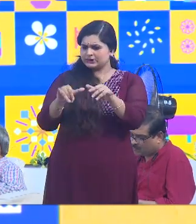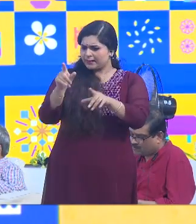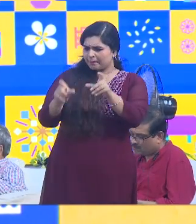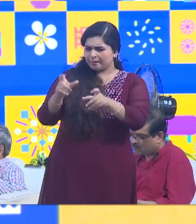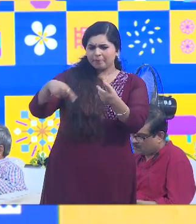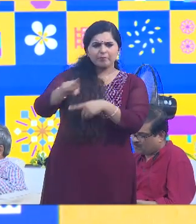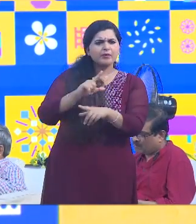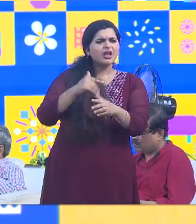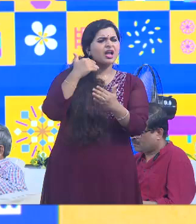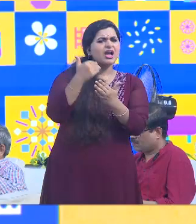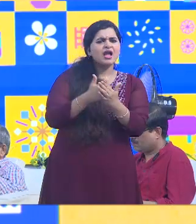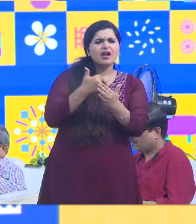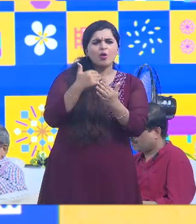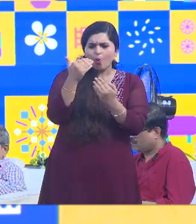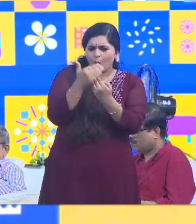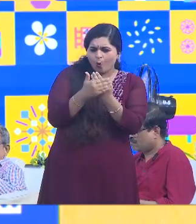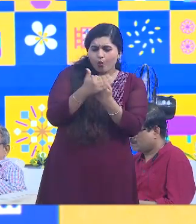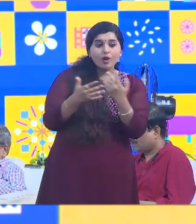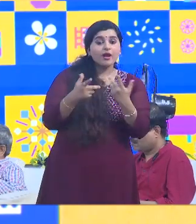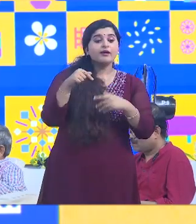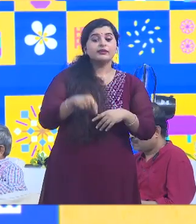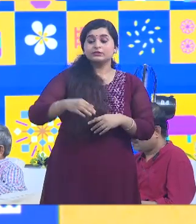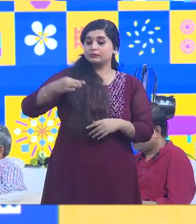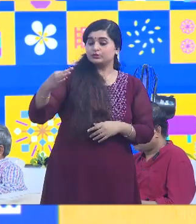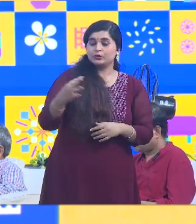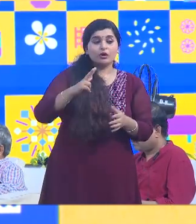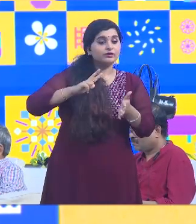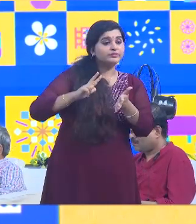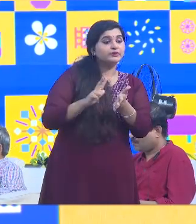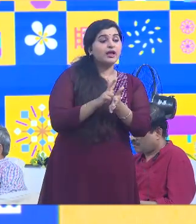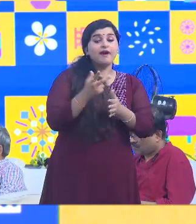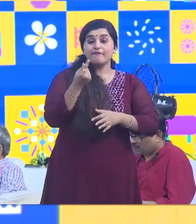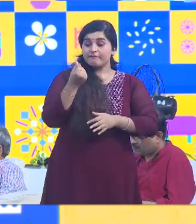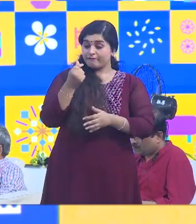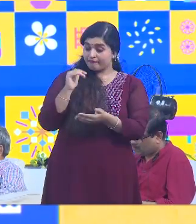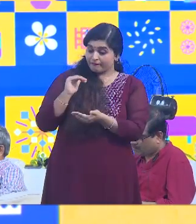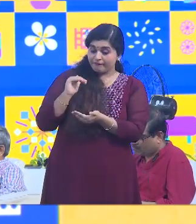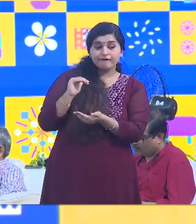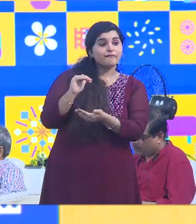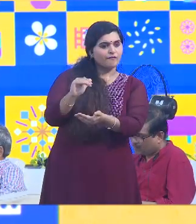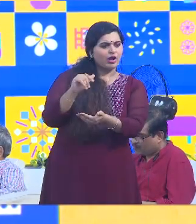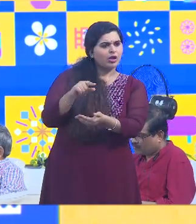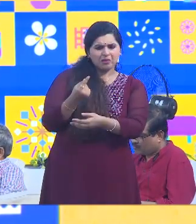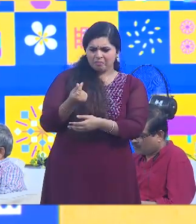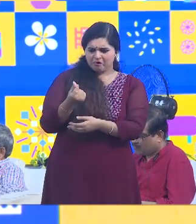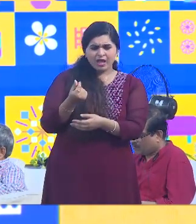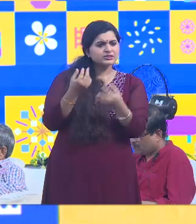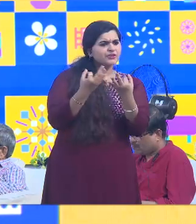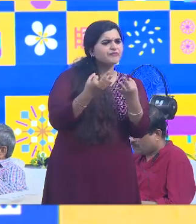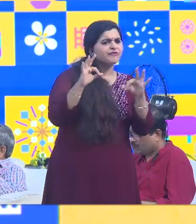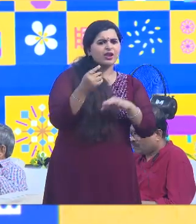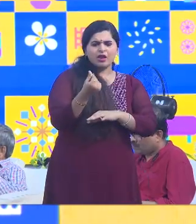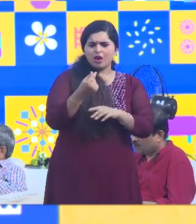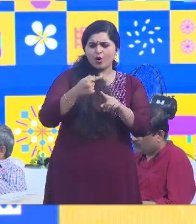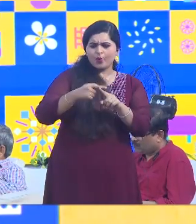that, especially with the Ardham mission, utilizing the KIFBI funds, and also through the traditional systems of department as well. Today, when we think